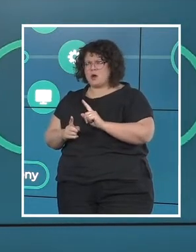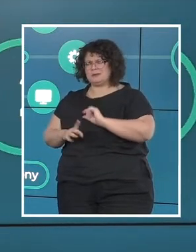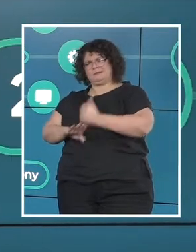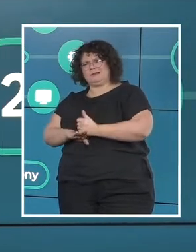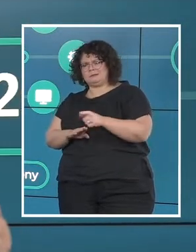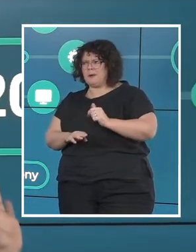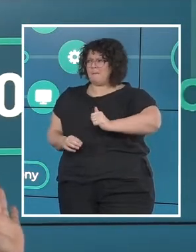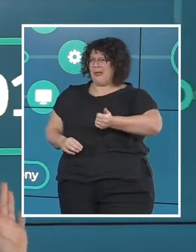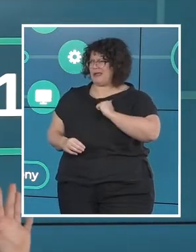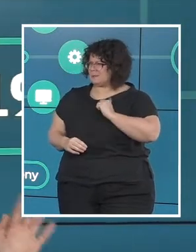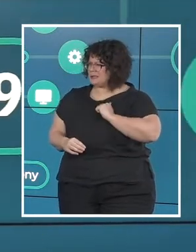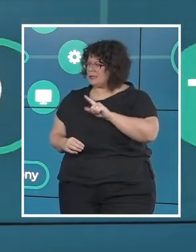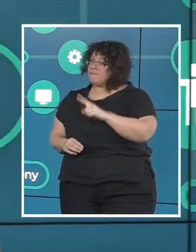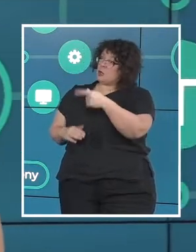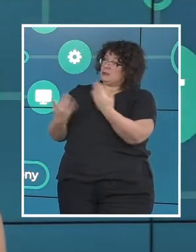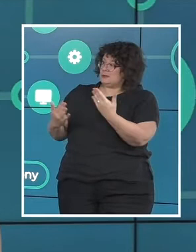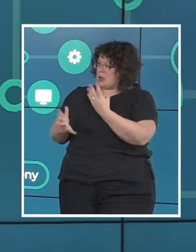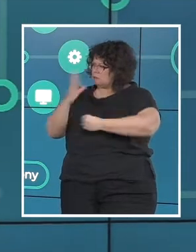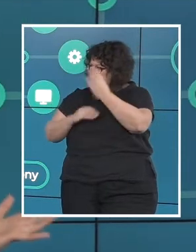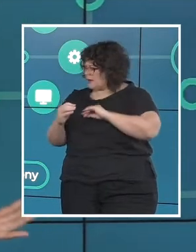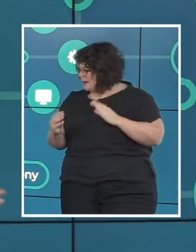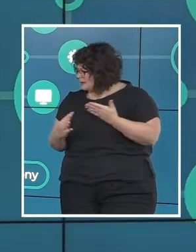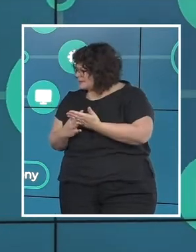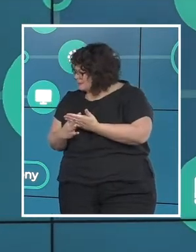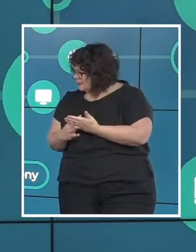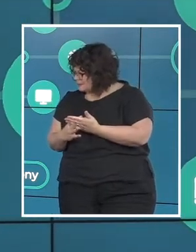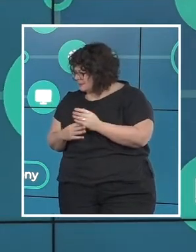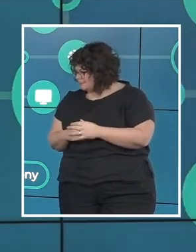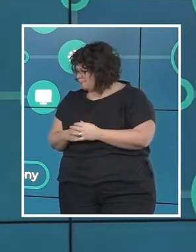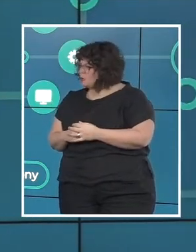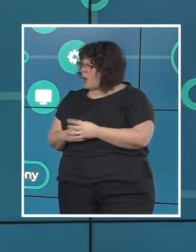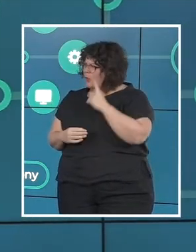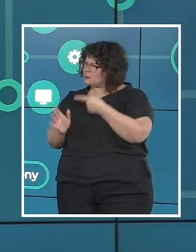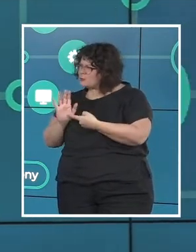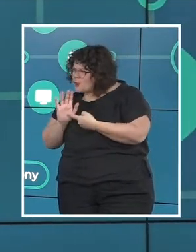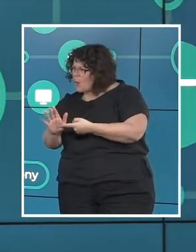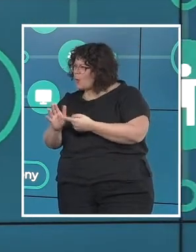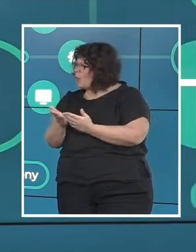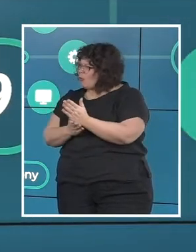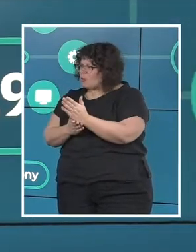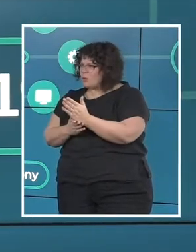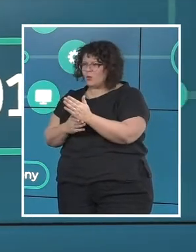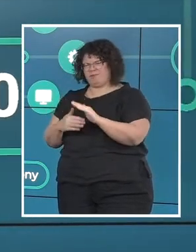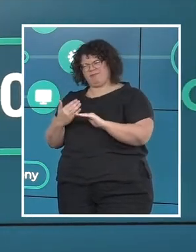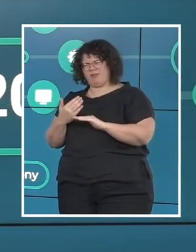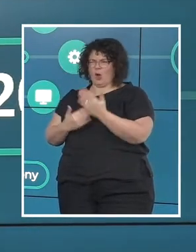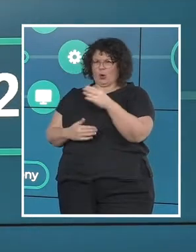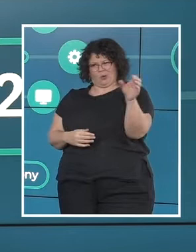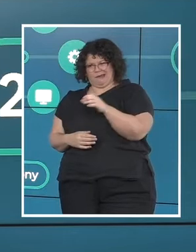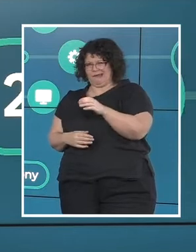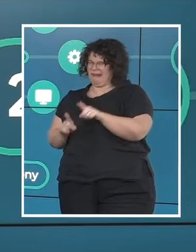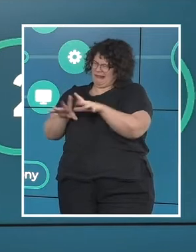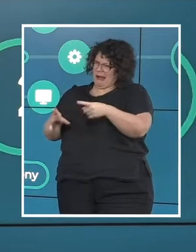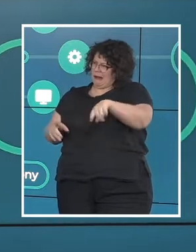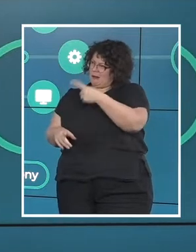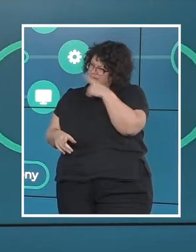your respective organizations. You are now a new employee of Verizon Media, so congratulations, everybody. Welcome to your